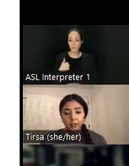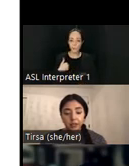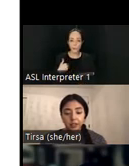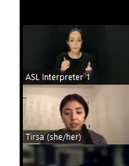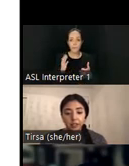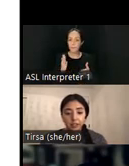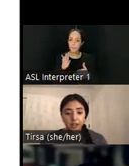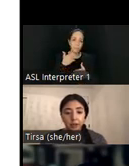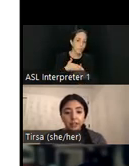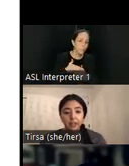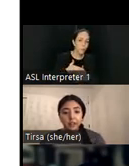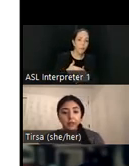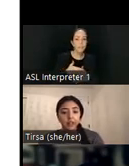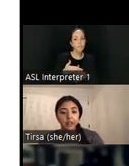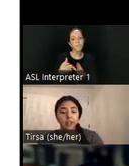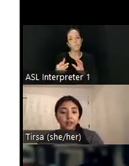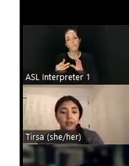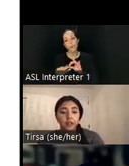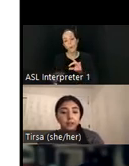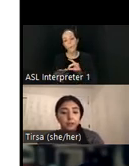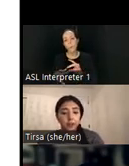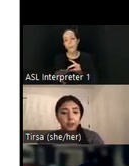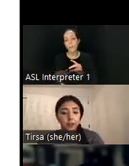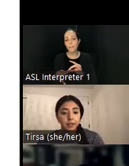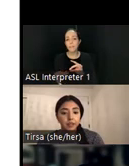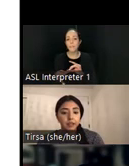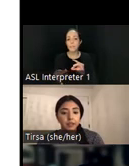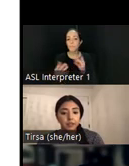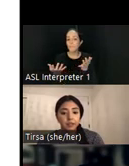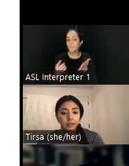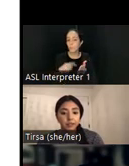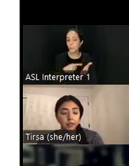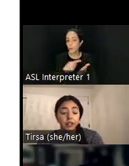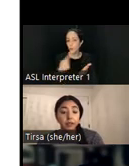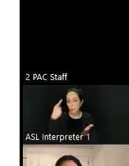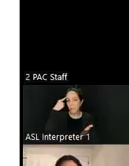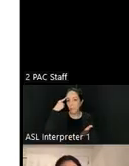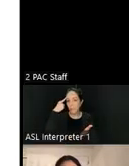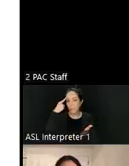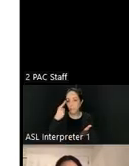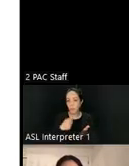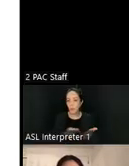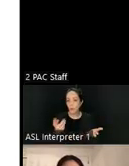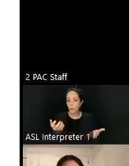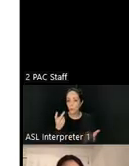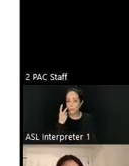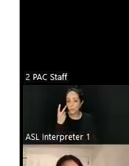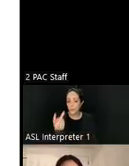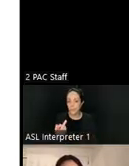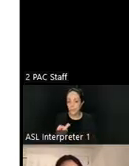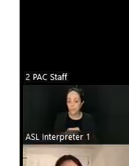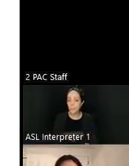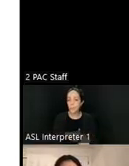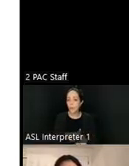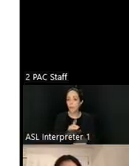interrupt or comment on what they believe or what they would like to see on this draft